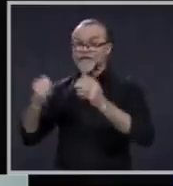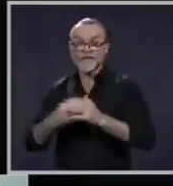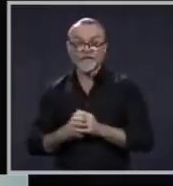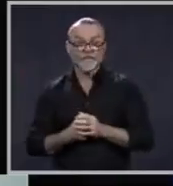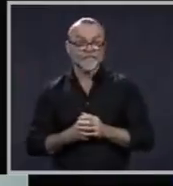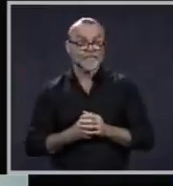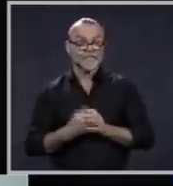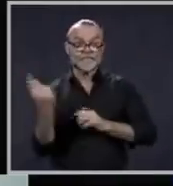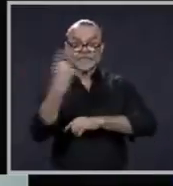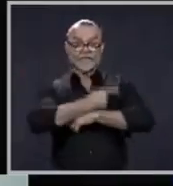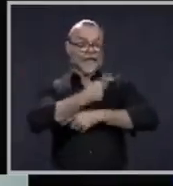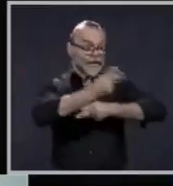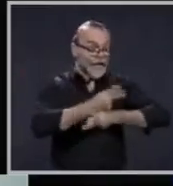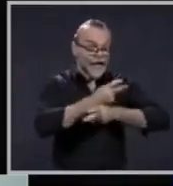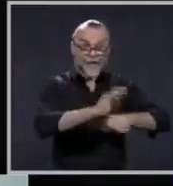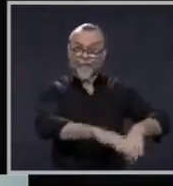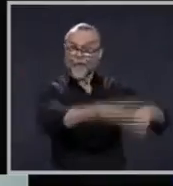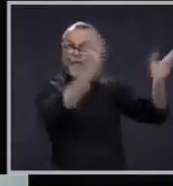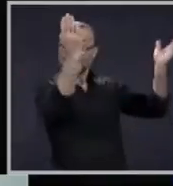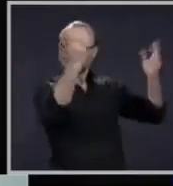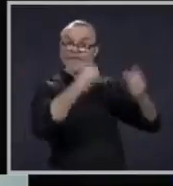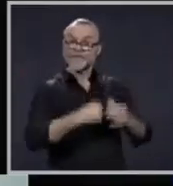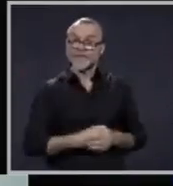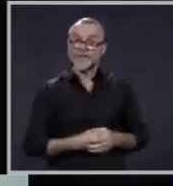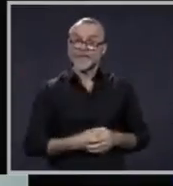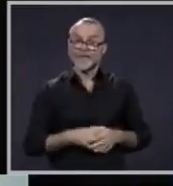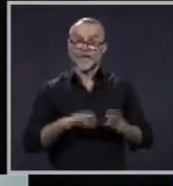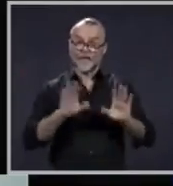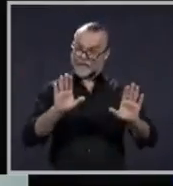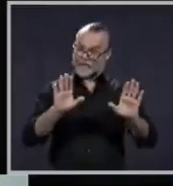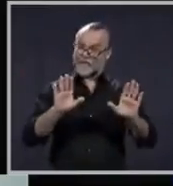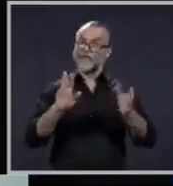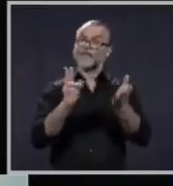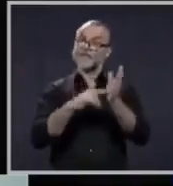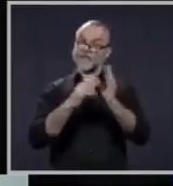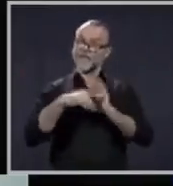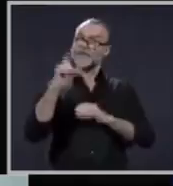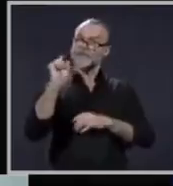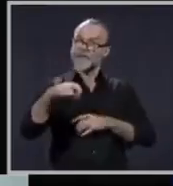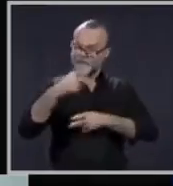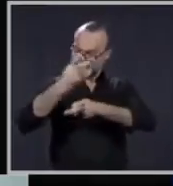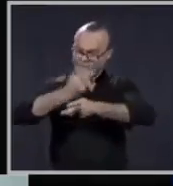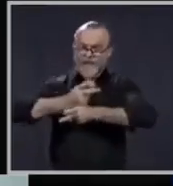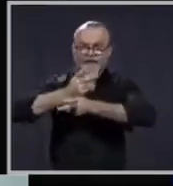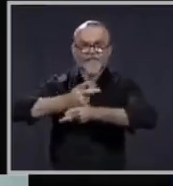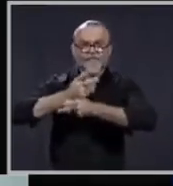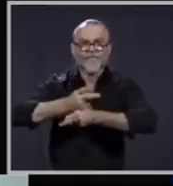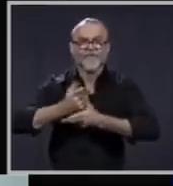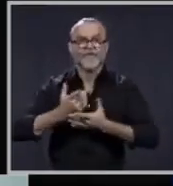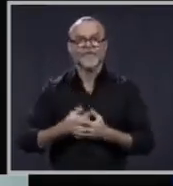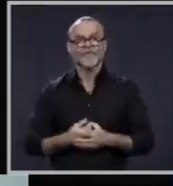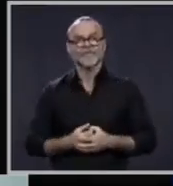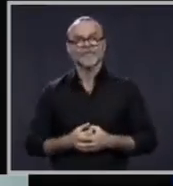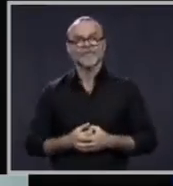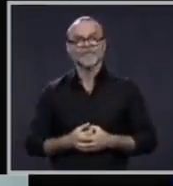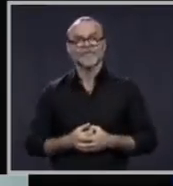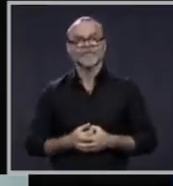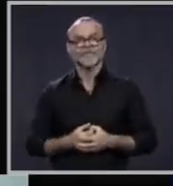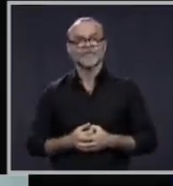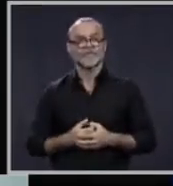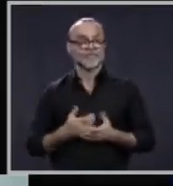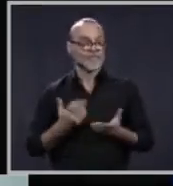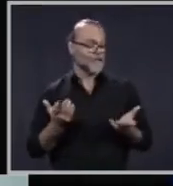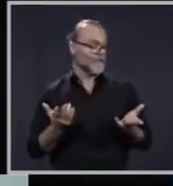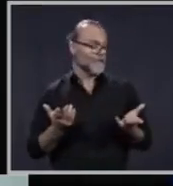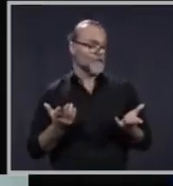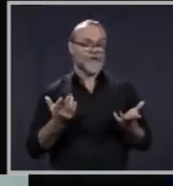So and I'm not sure that these people, they see that as a lack of respect. But we have